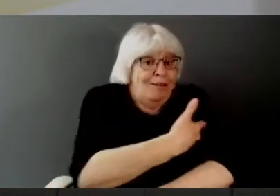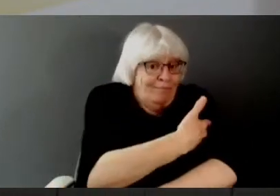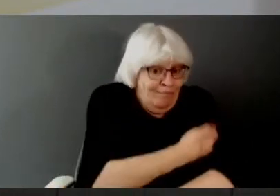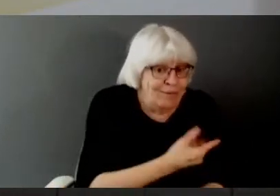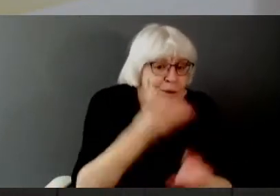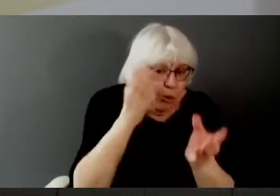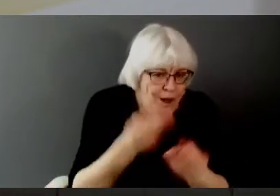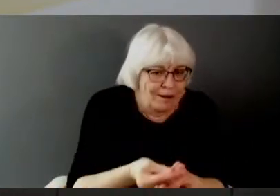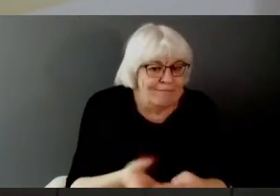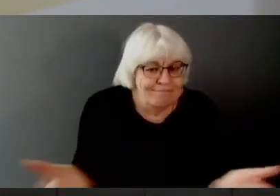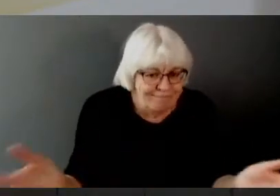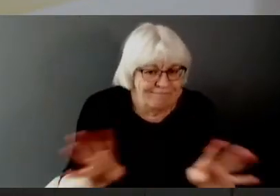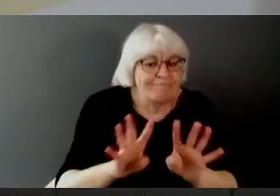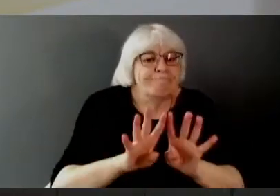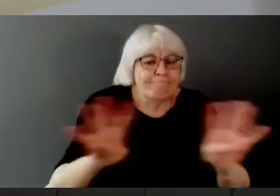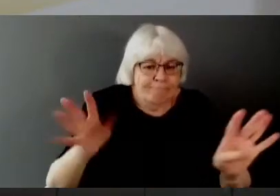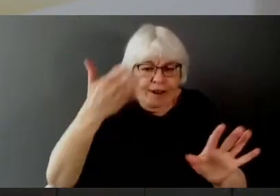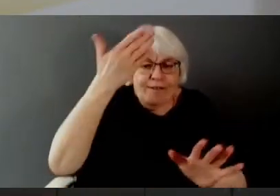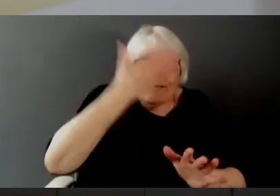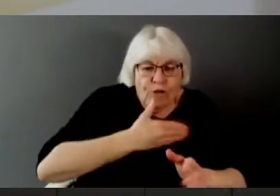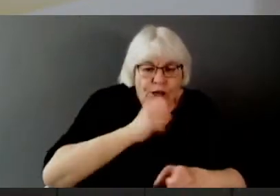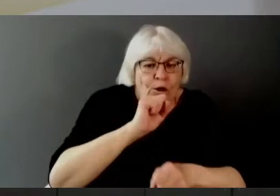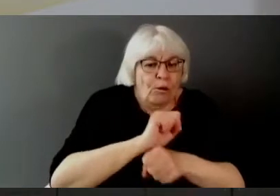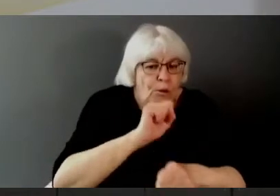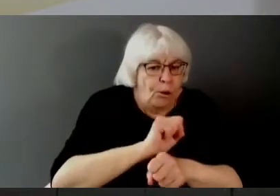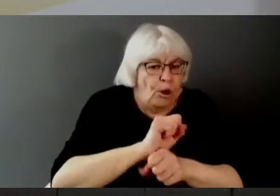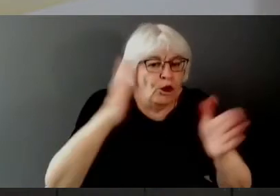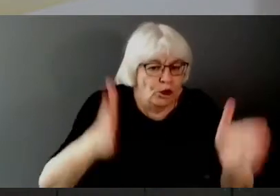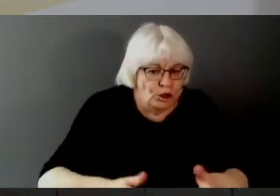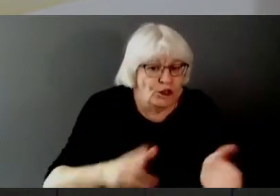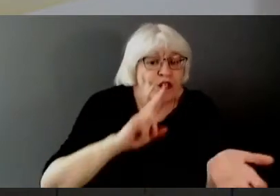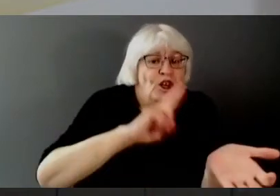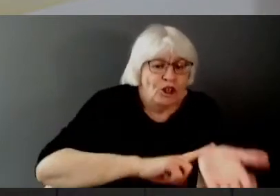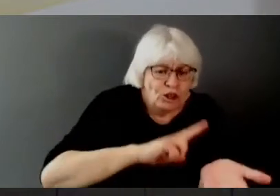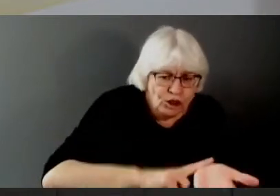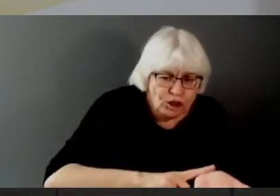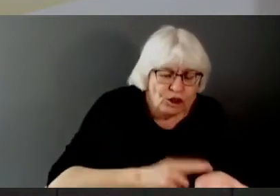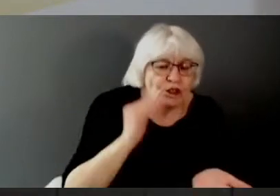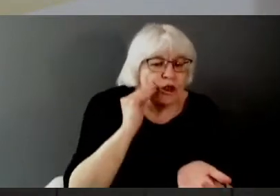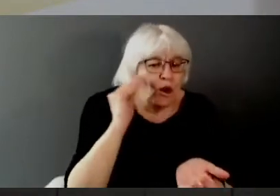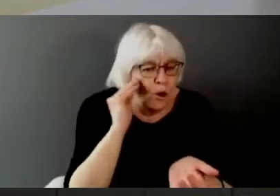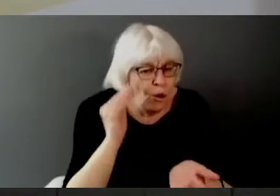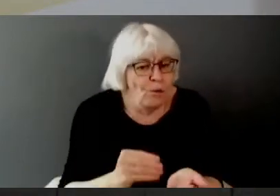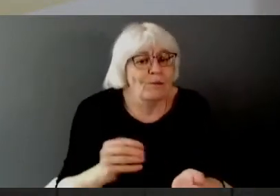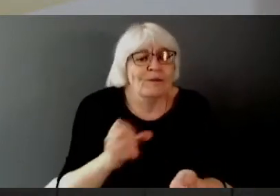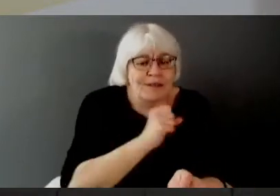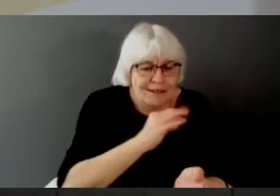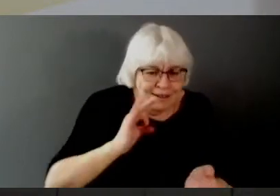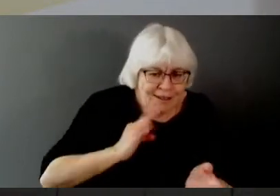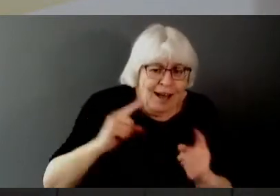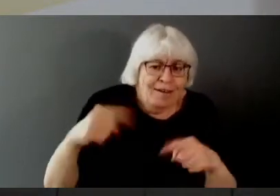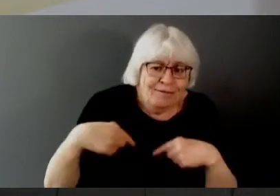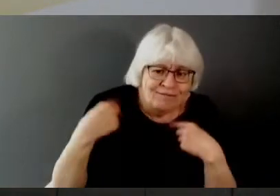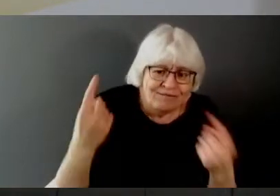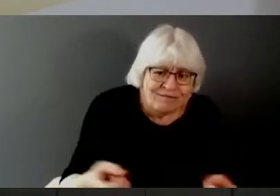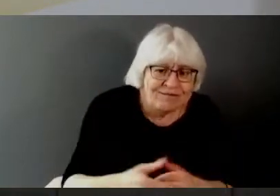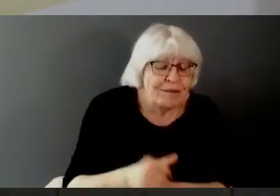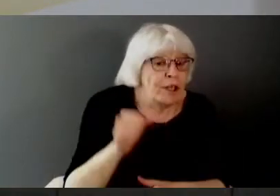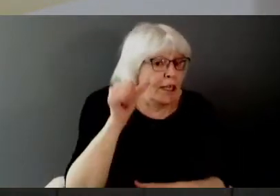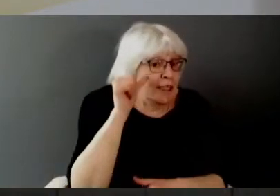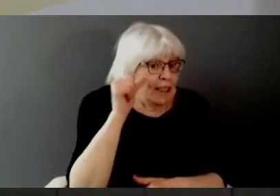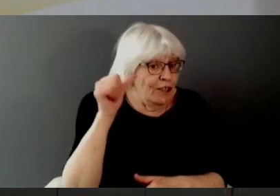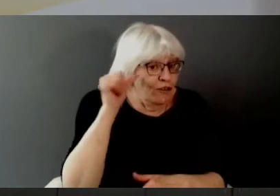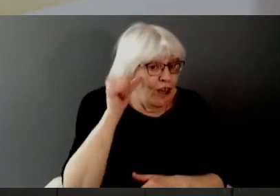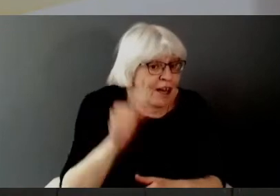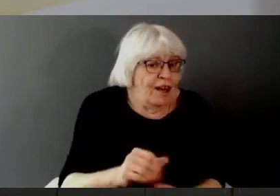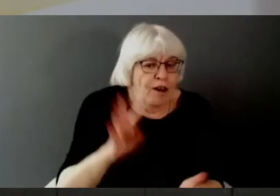long-term care and community care residents and staff across the province. As of yesterday, 4,226 doses of COVID-19